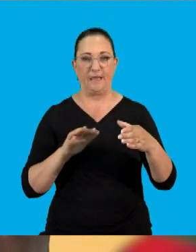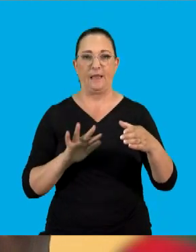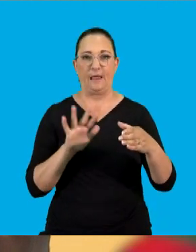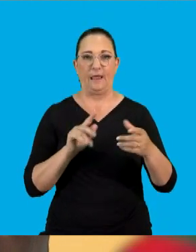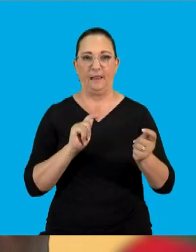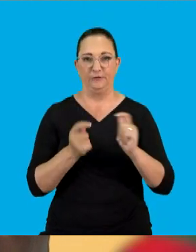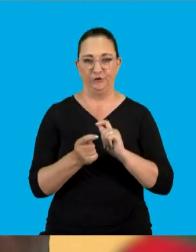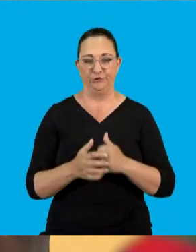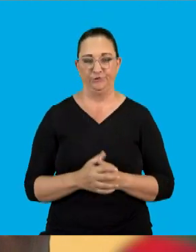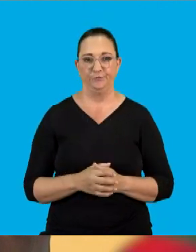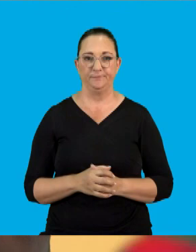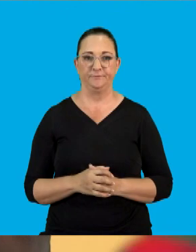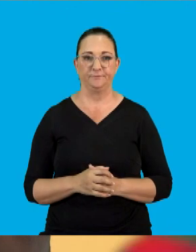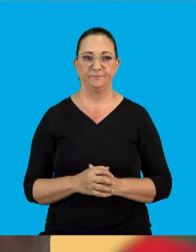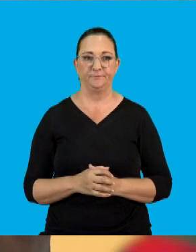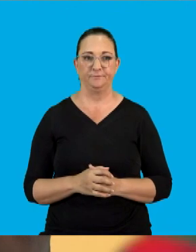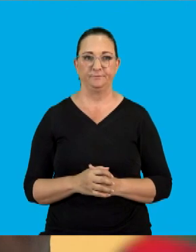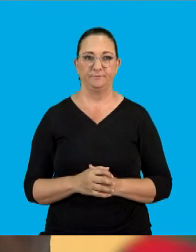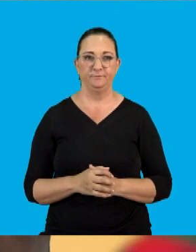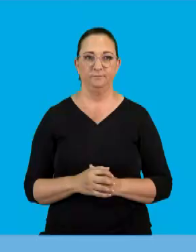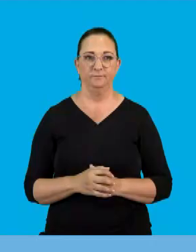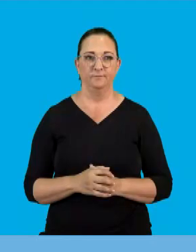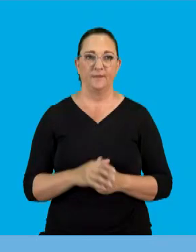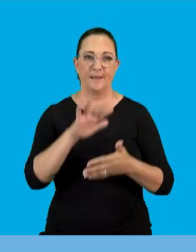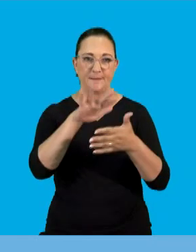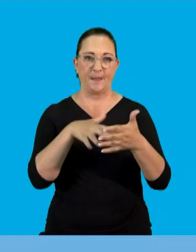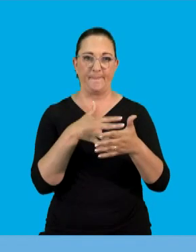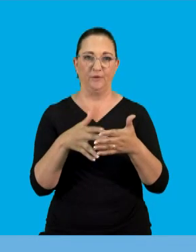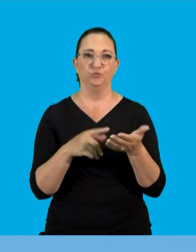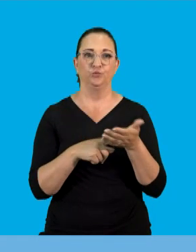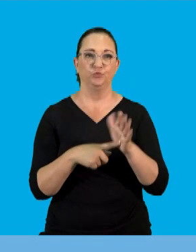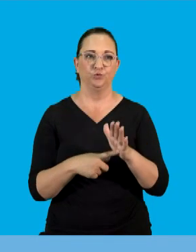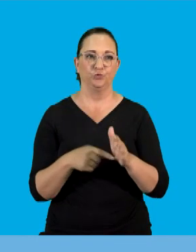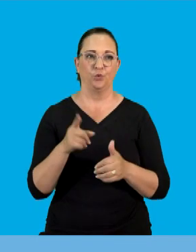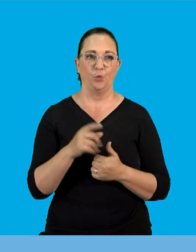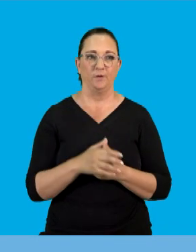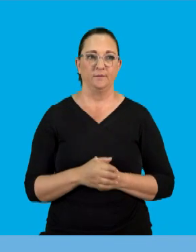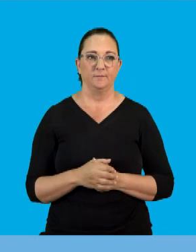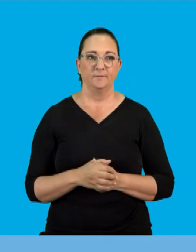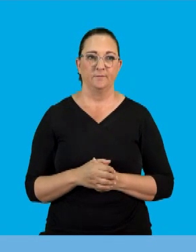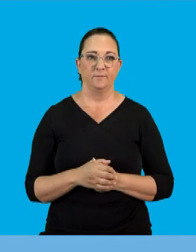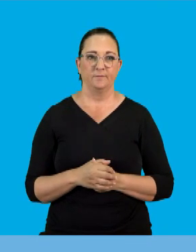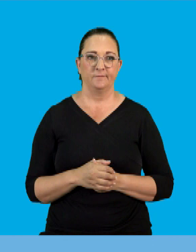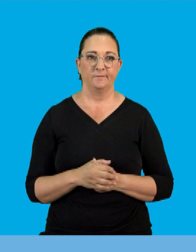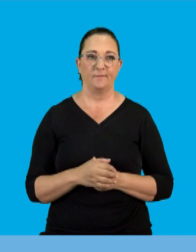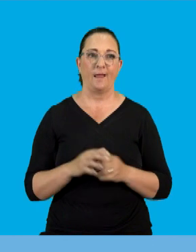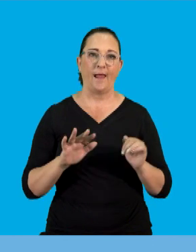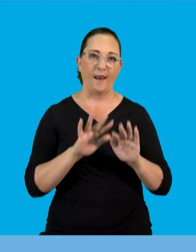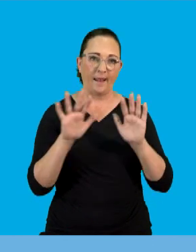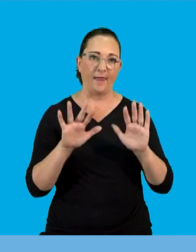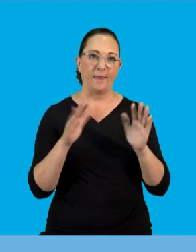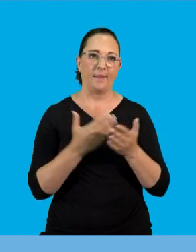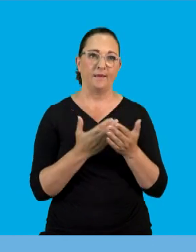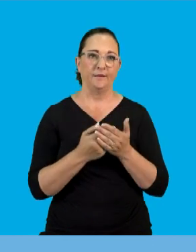of that particular reaction. Now, this table shows a selection of acid-base indicators and the color they will